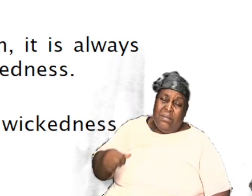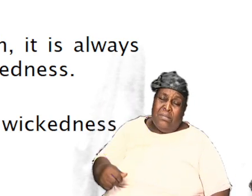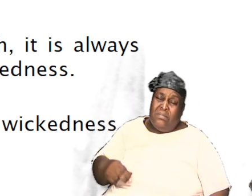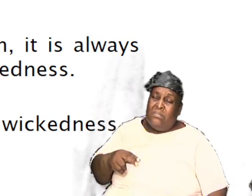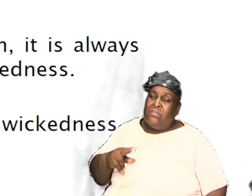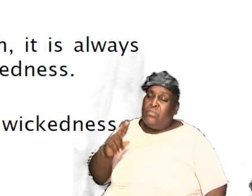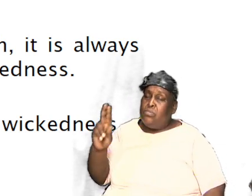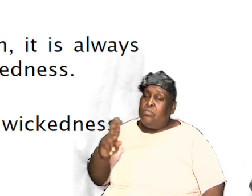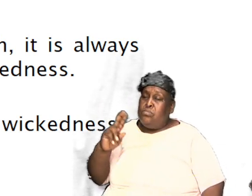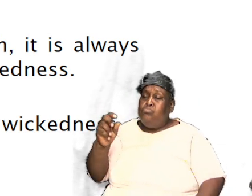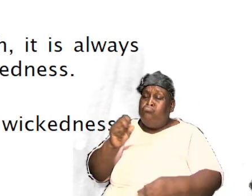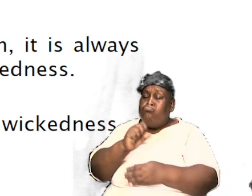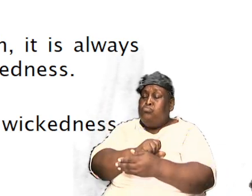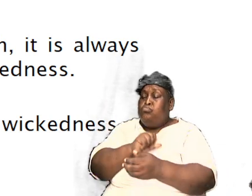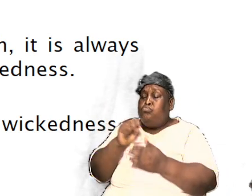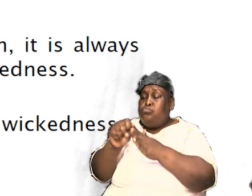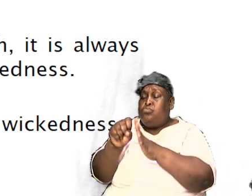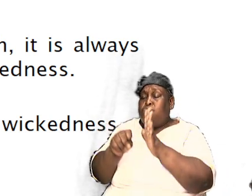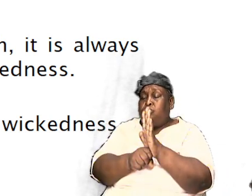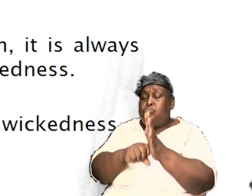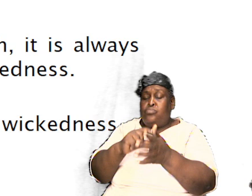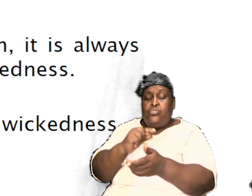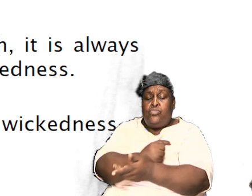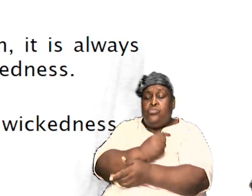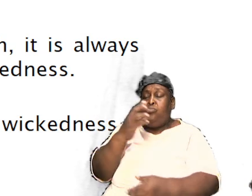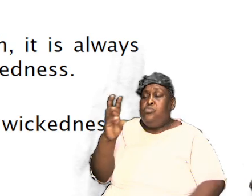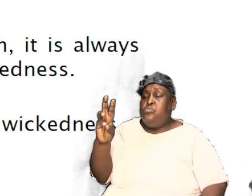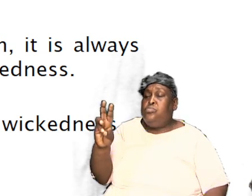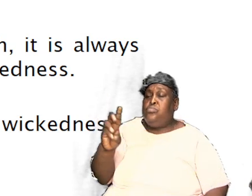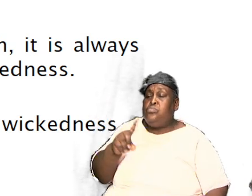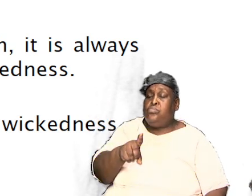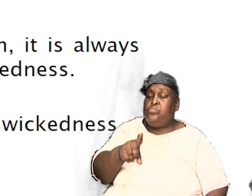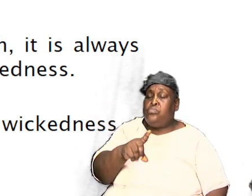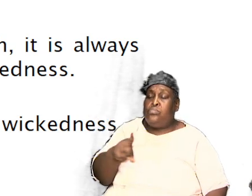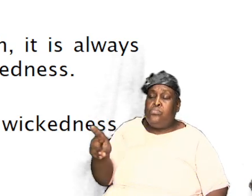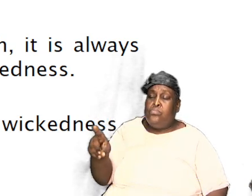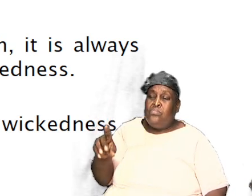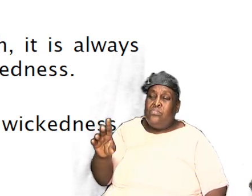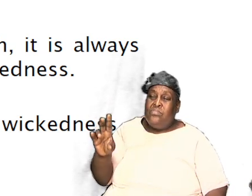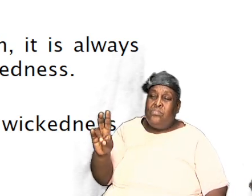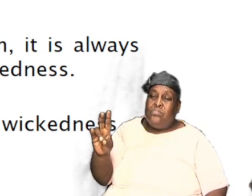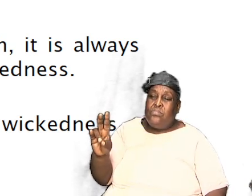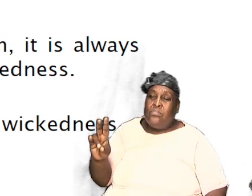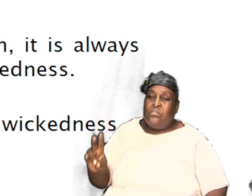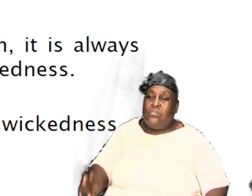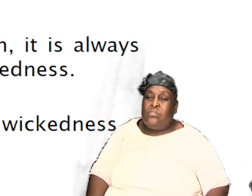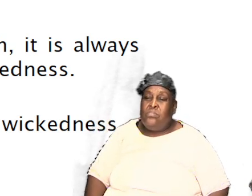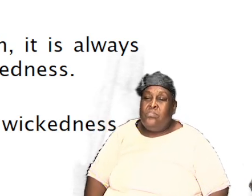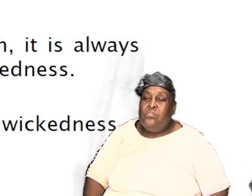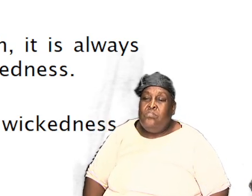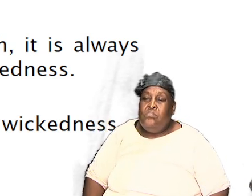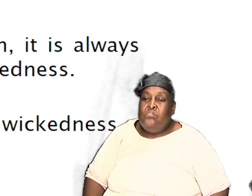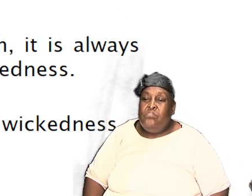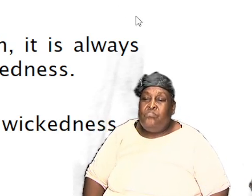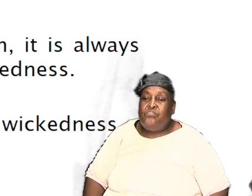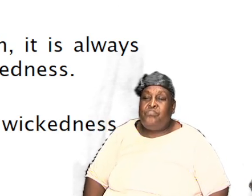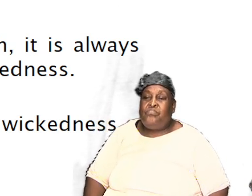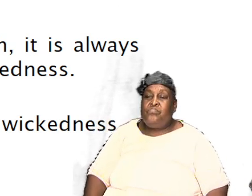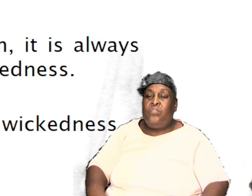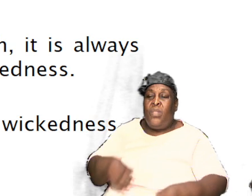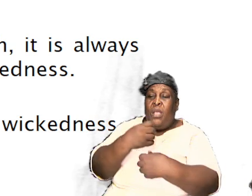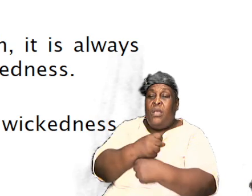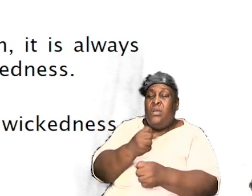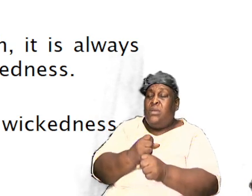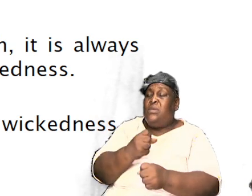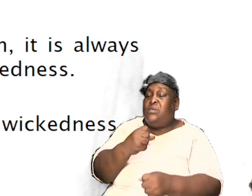Genesis chapter 6. Let us find Genesis chapter 6, 1 to 7. Let us find Genesis 5. It means here